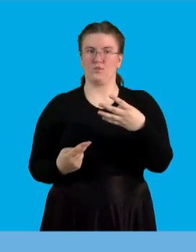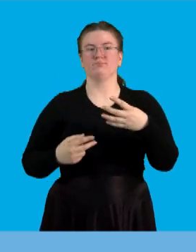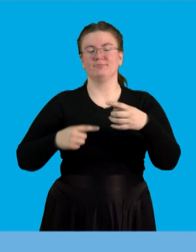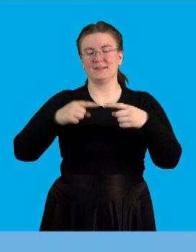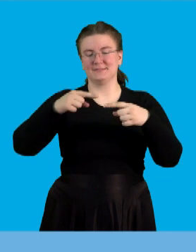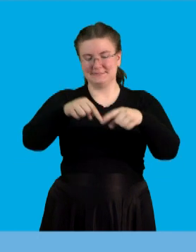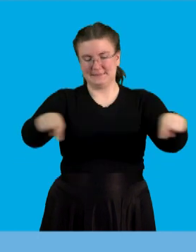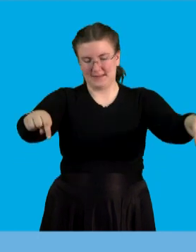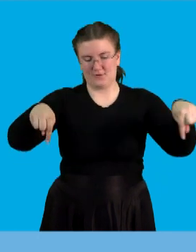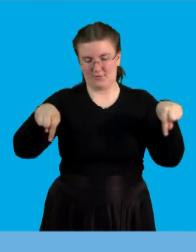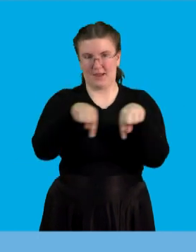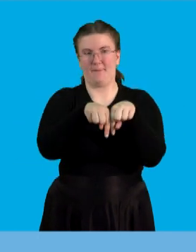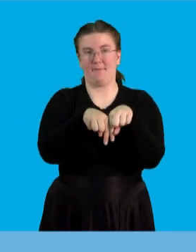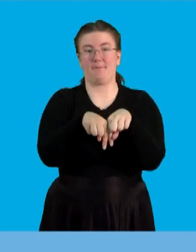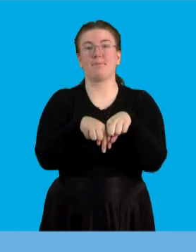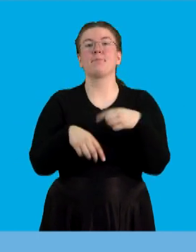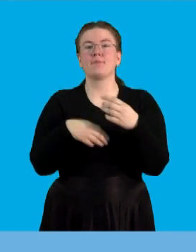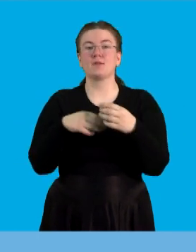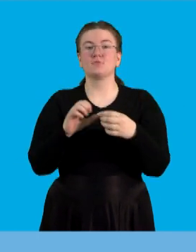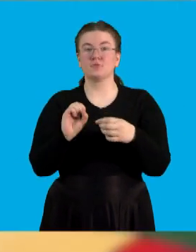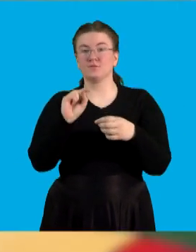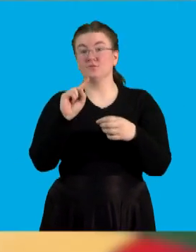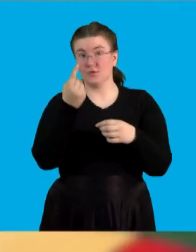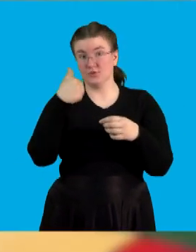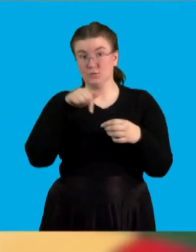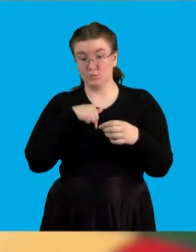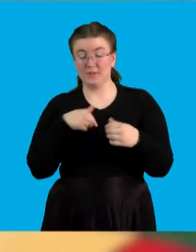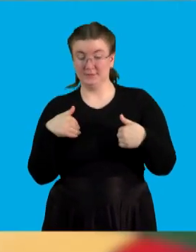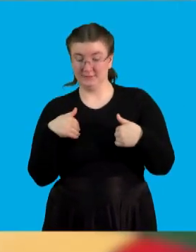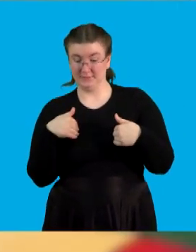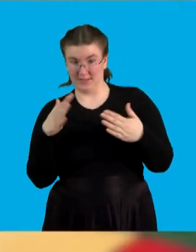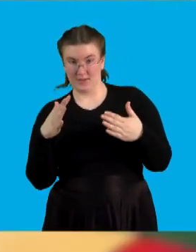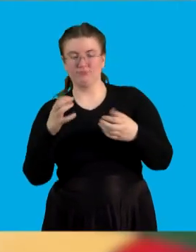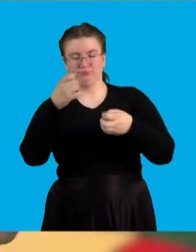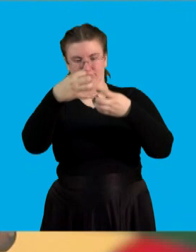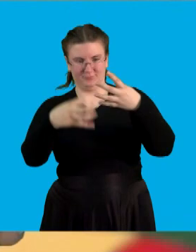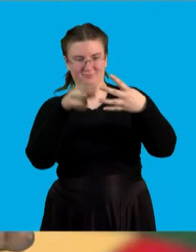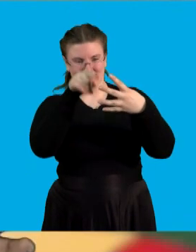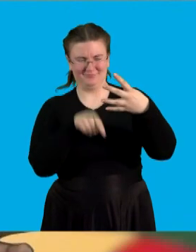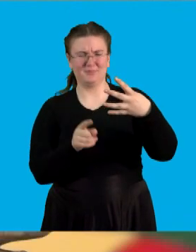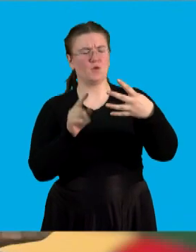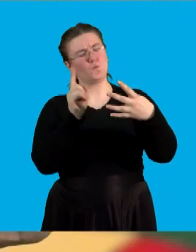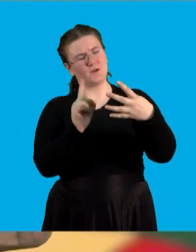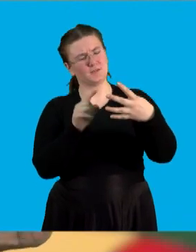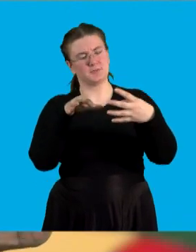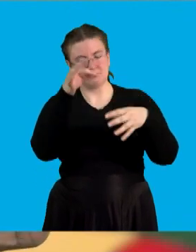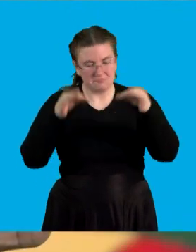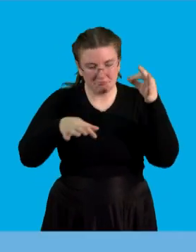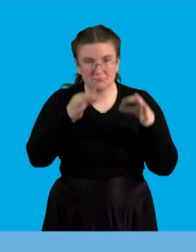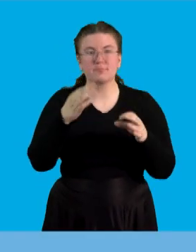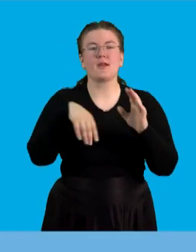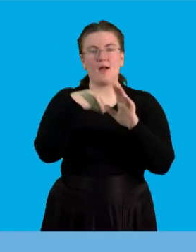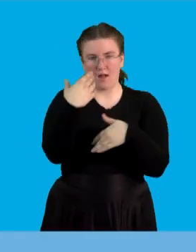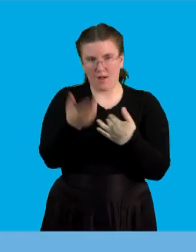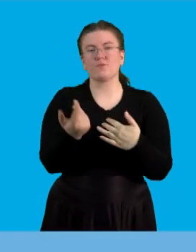series circuit, and from that we're going to start by looking at the components of an electrical circuit, and then after draw the simple